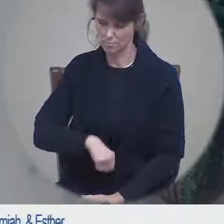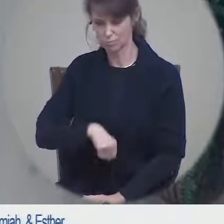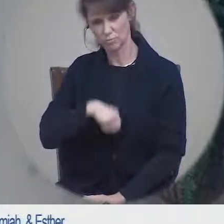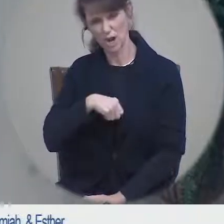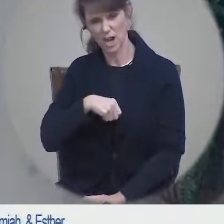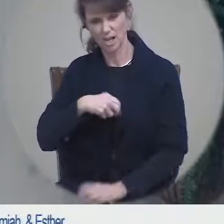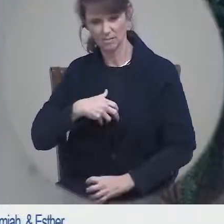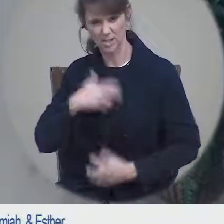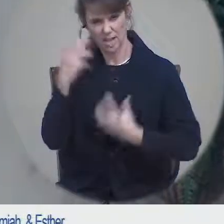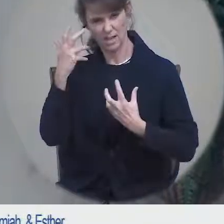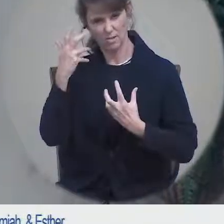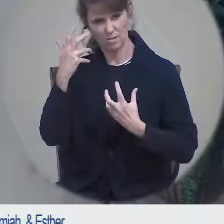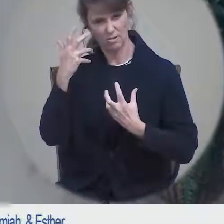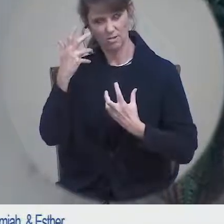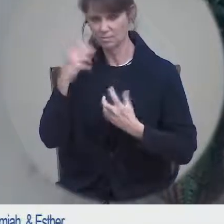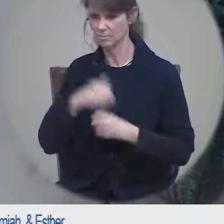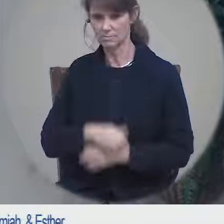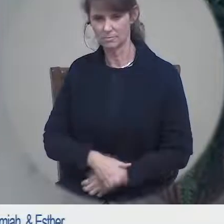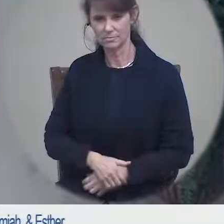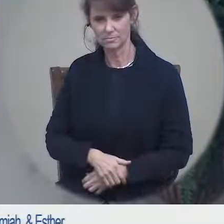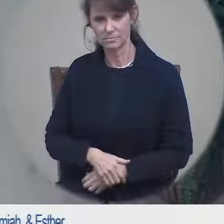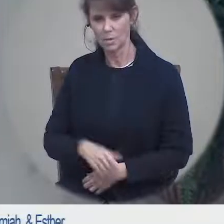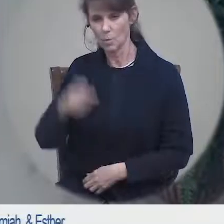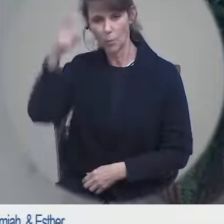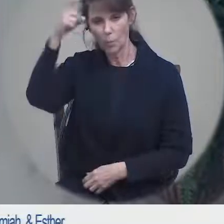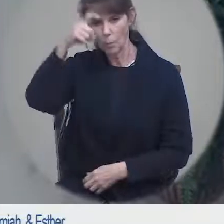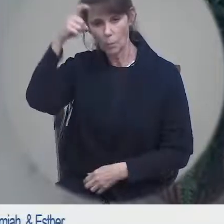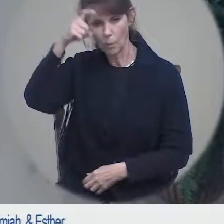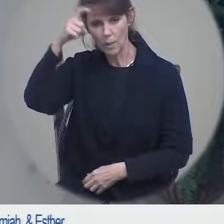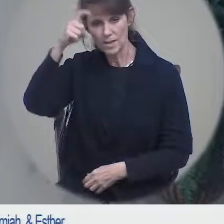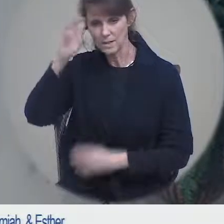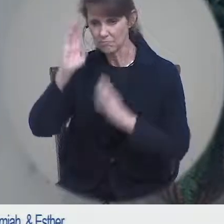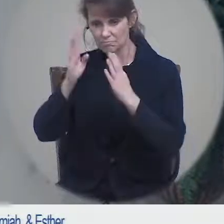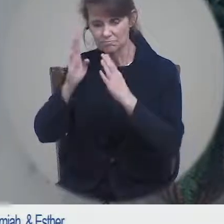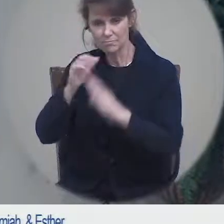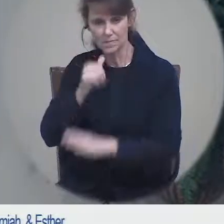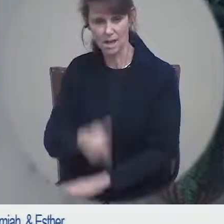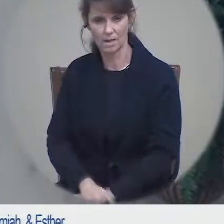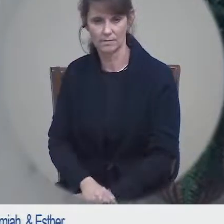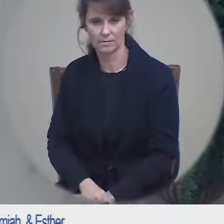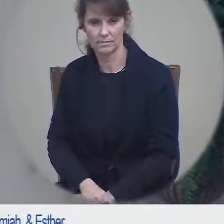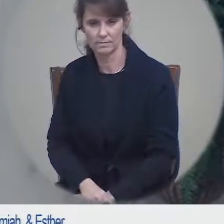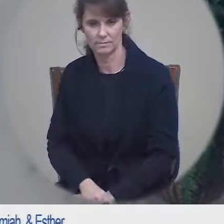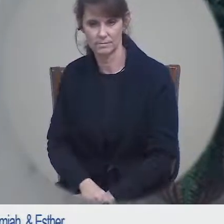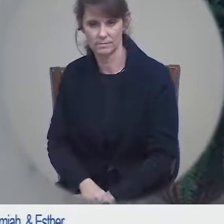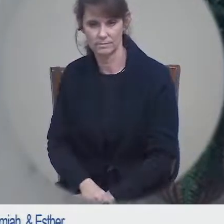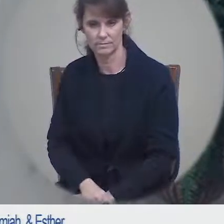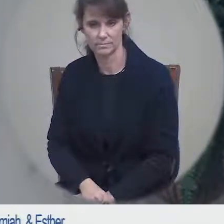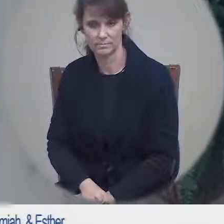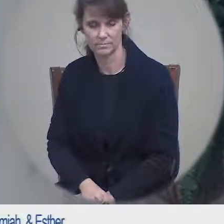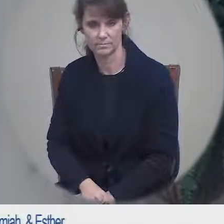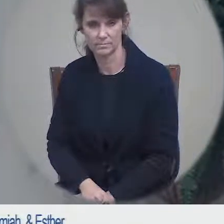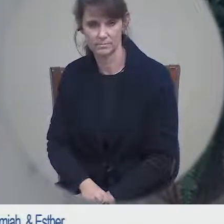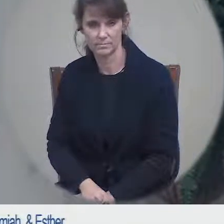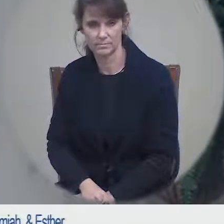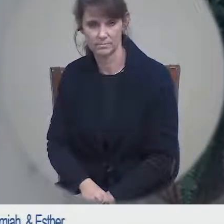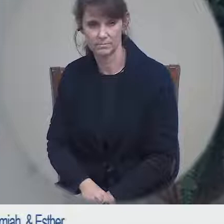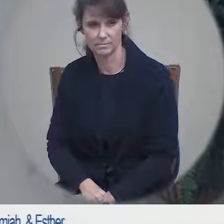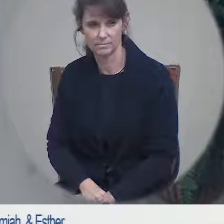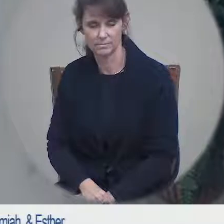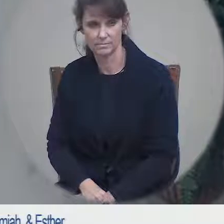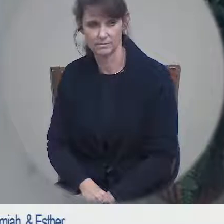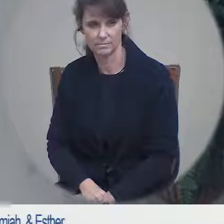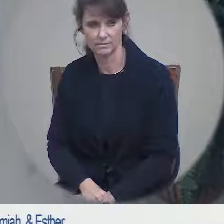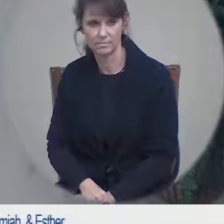anger, he wasn't willing to listen to wisdom. And I wonder if he didn't even invite these friends along because they seemed to go along with